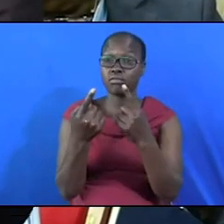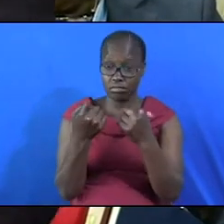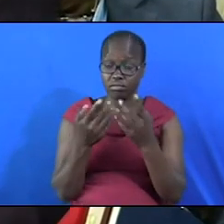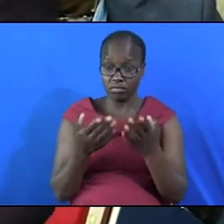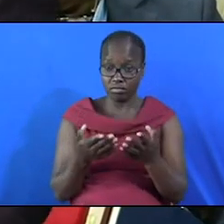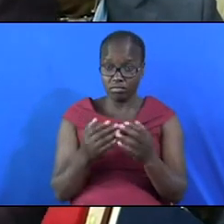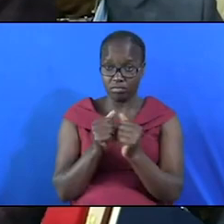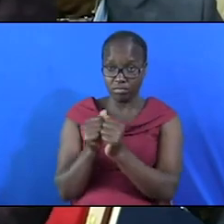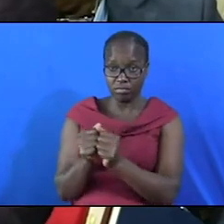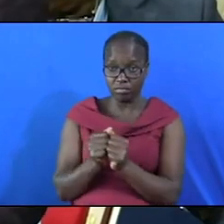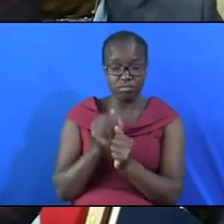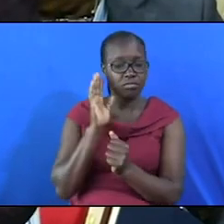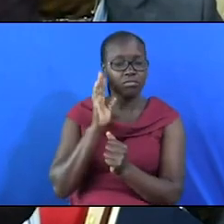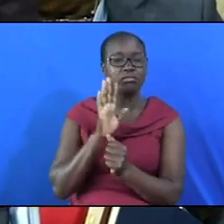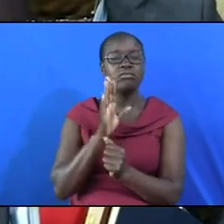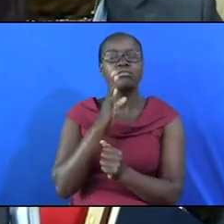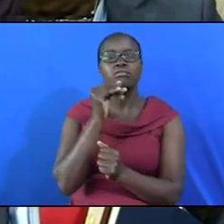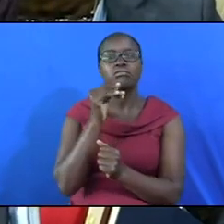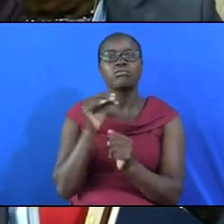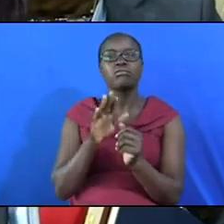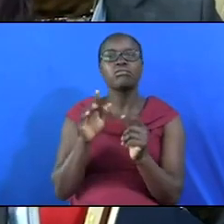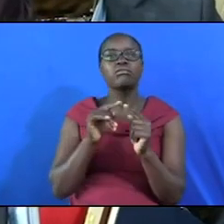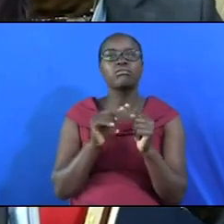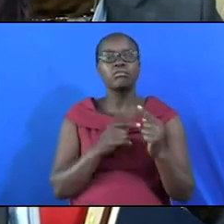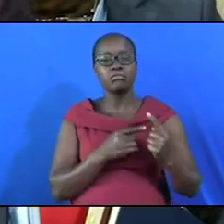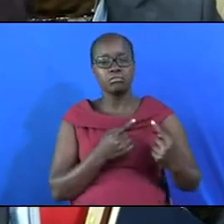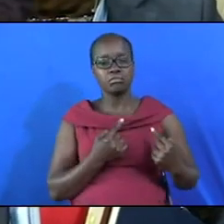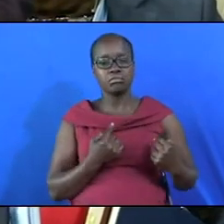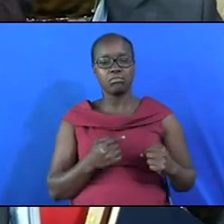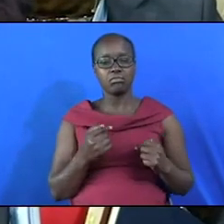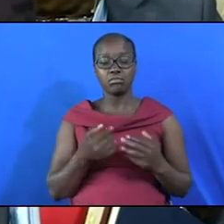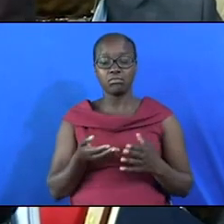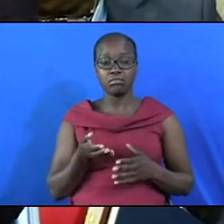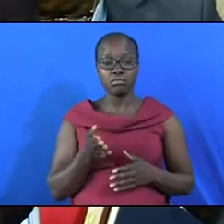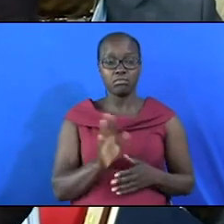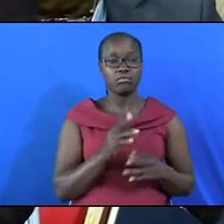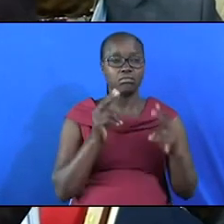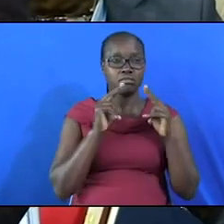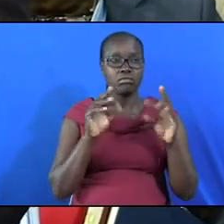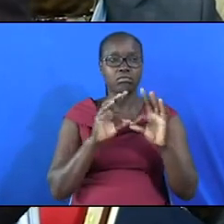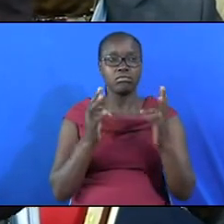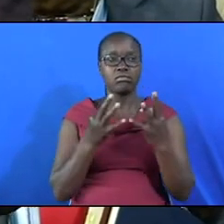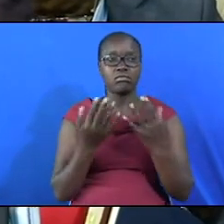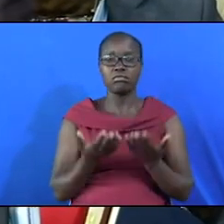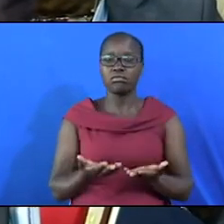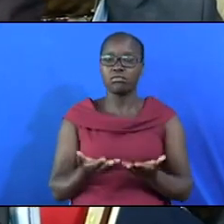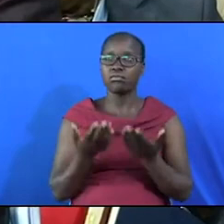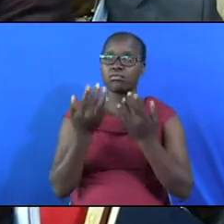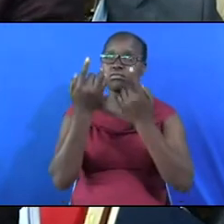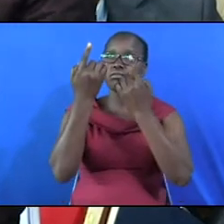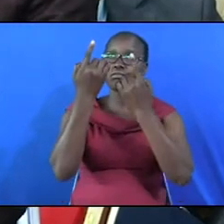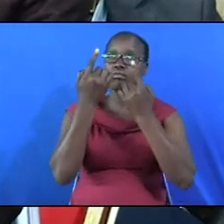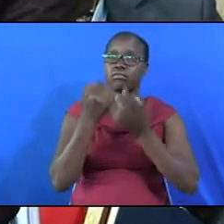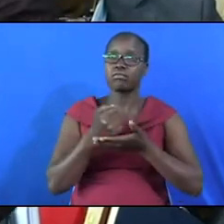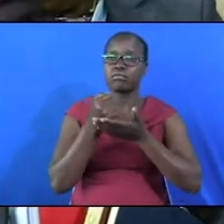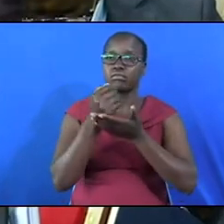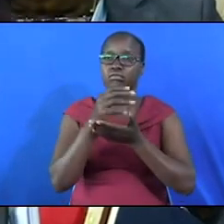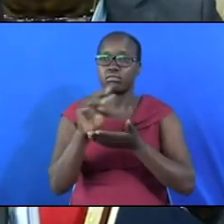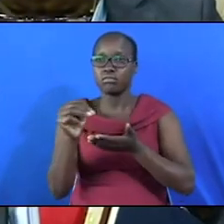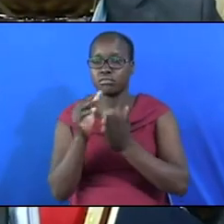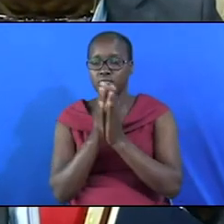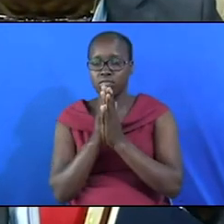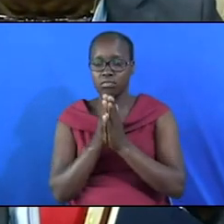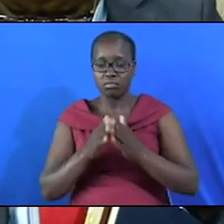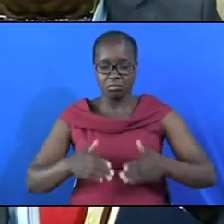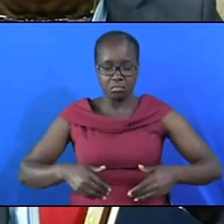you speak to their hearts. Father, you who is able to restore peace in families, may you be able to come through for them. I'm praying for